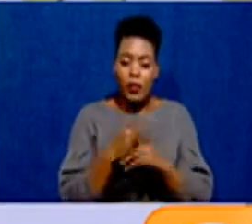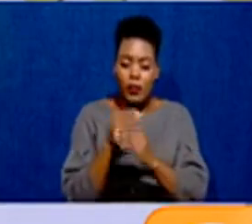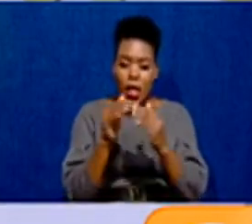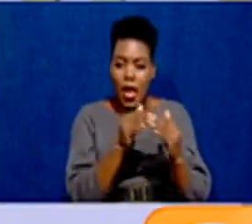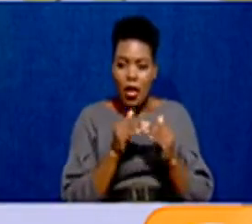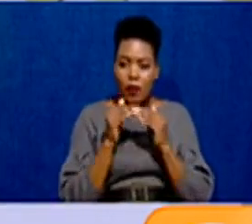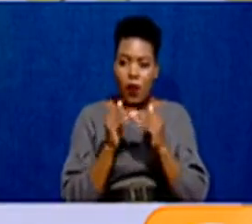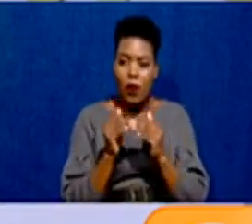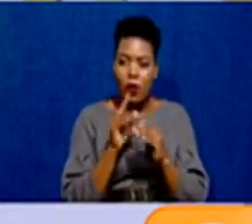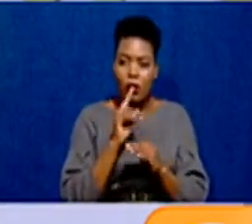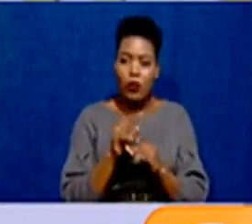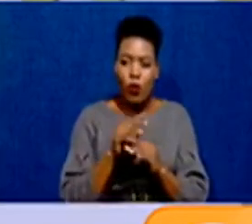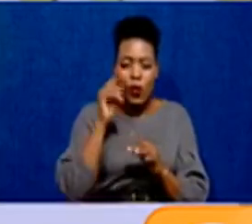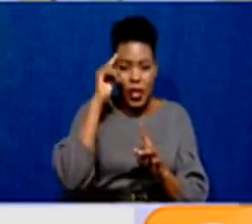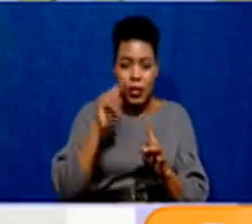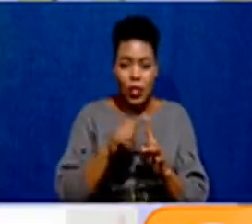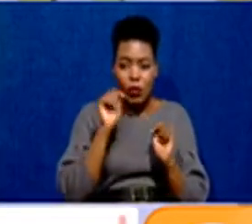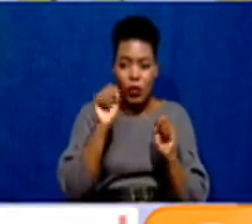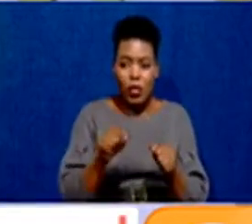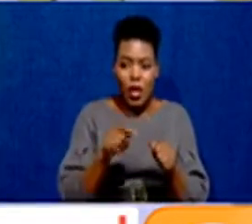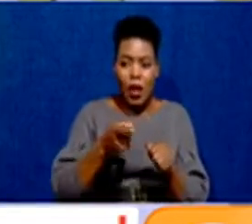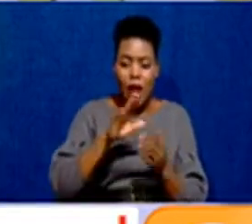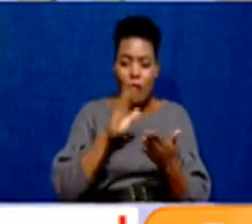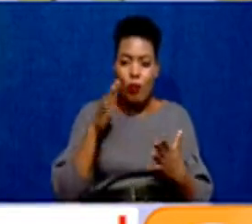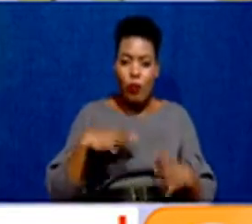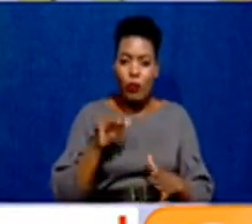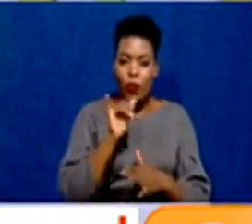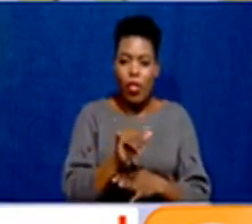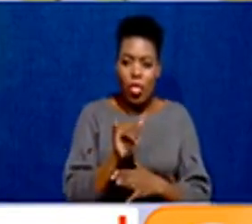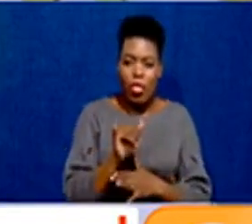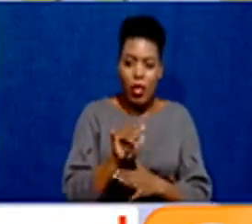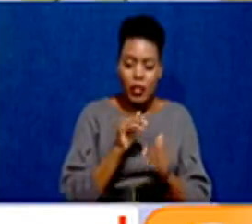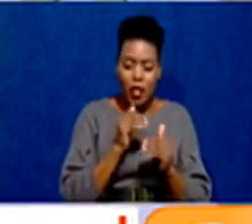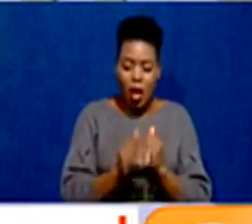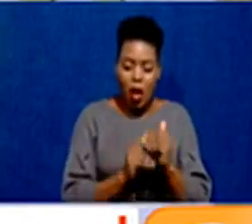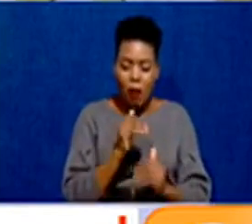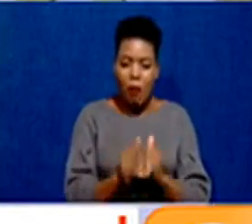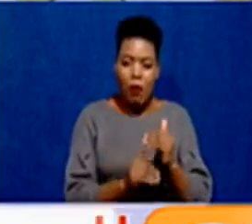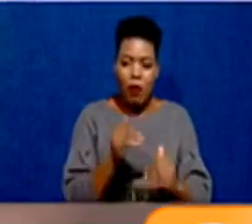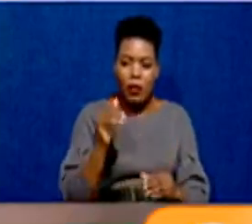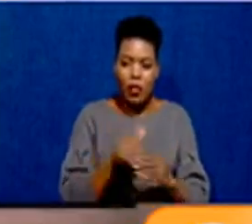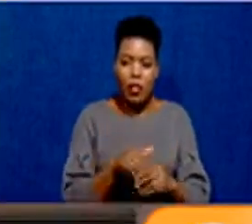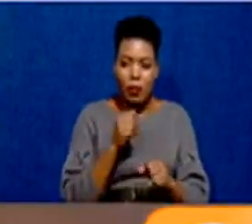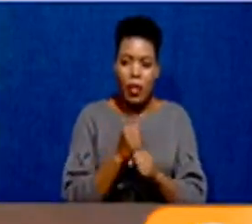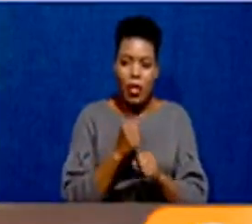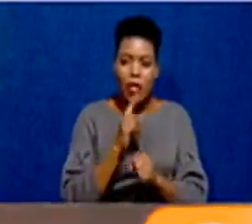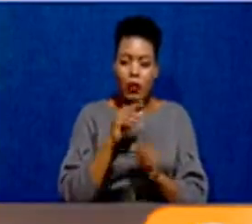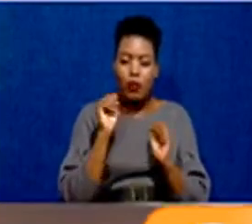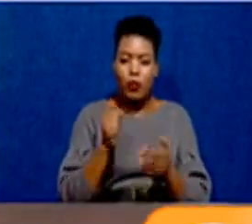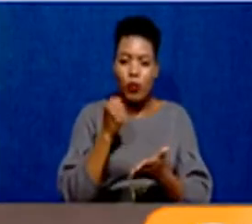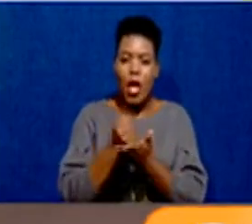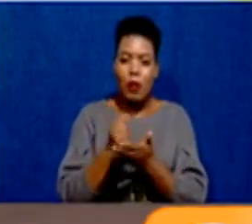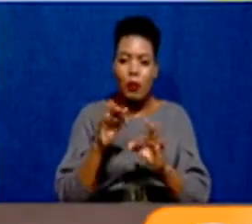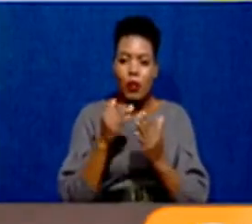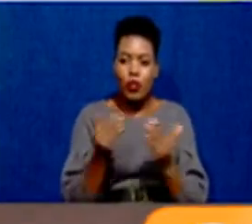then the mission can recur it again. So this is a process in making. We'll be able to help more